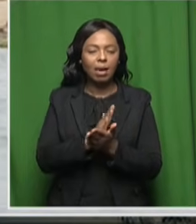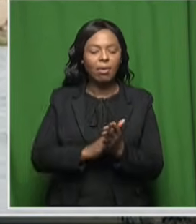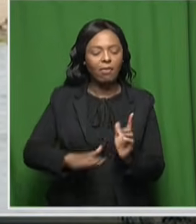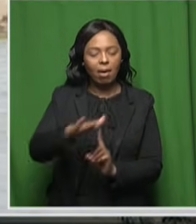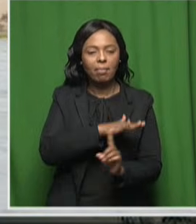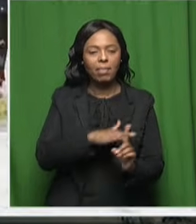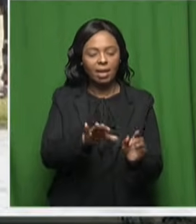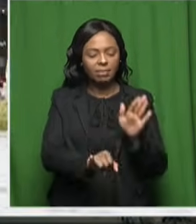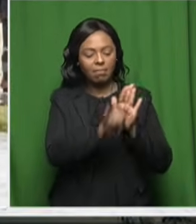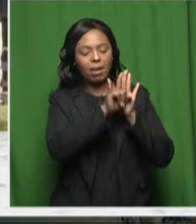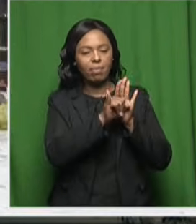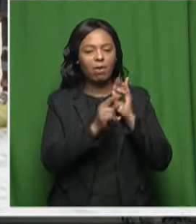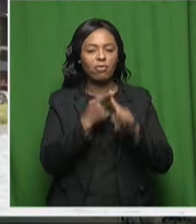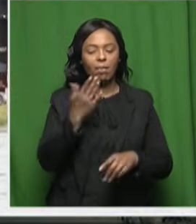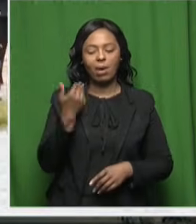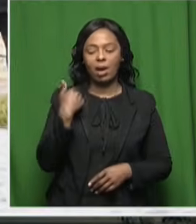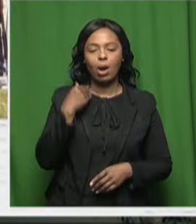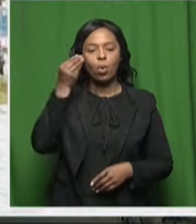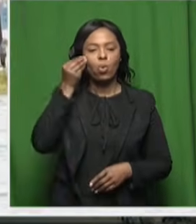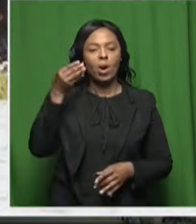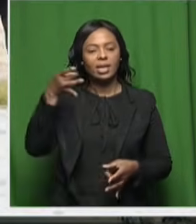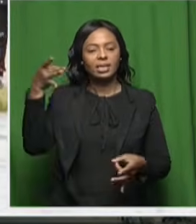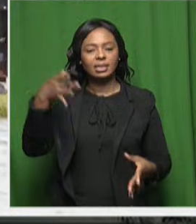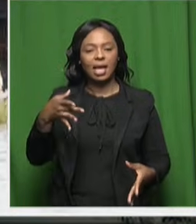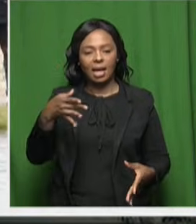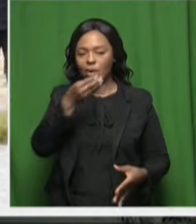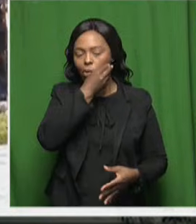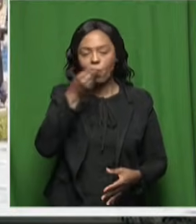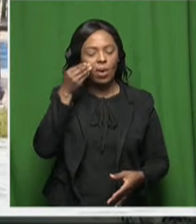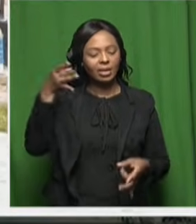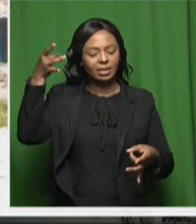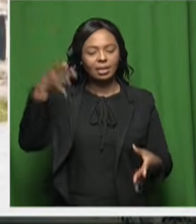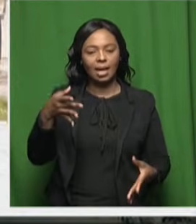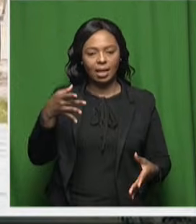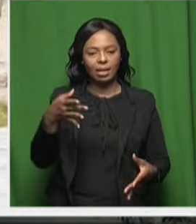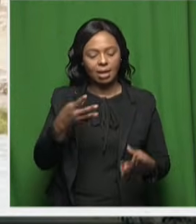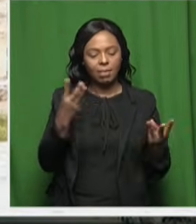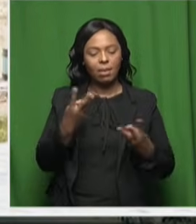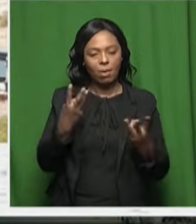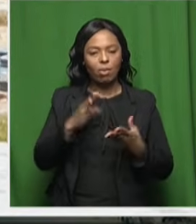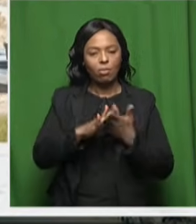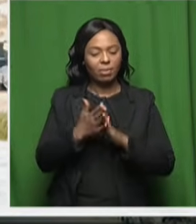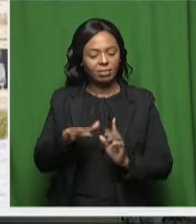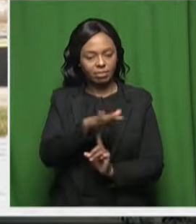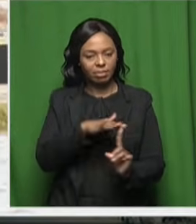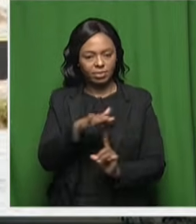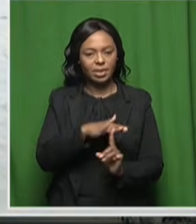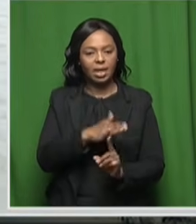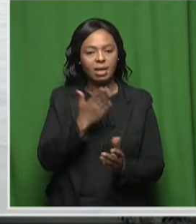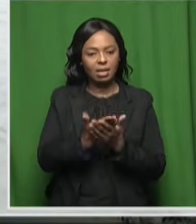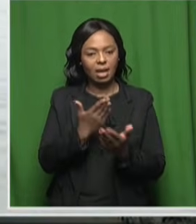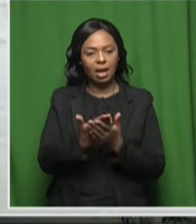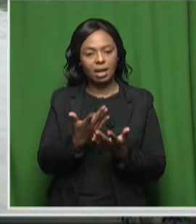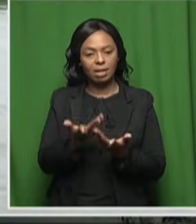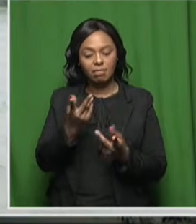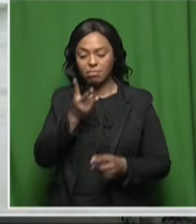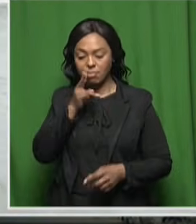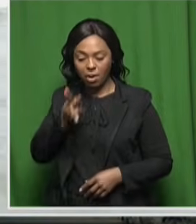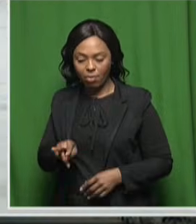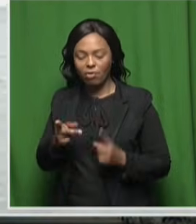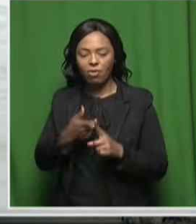our Khoisan people. The origins of the Khoisan people are also seen in Nhlanhla on the